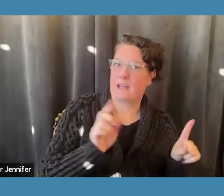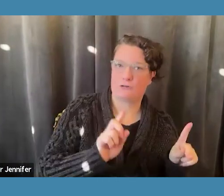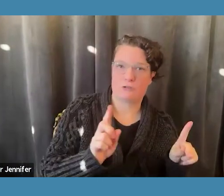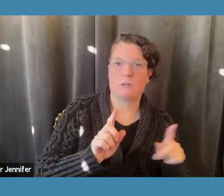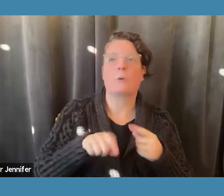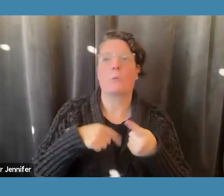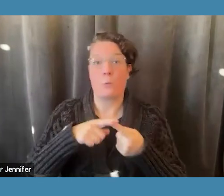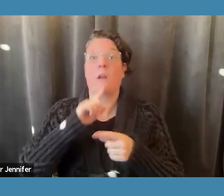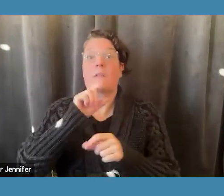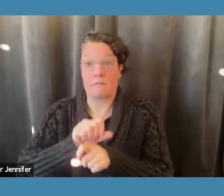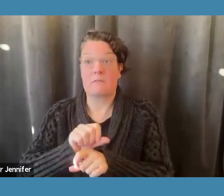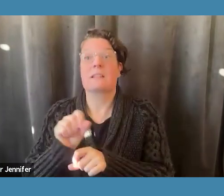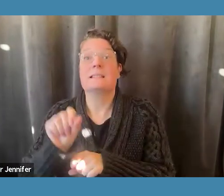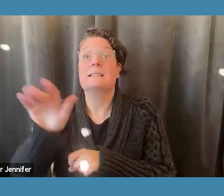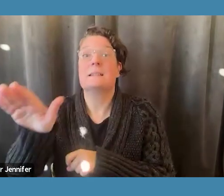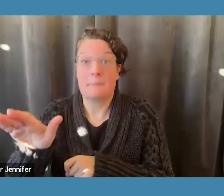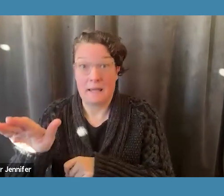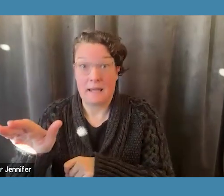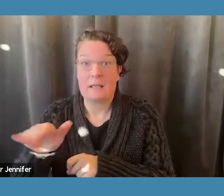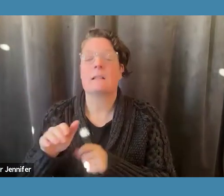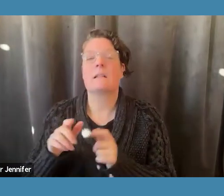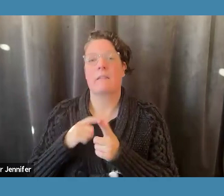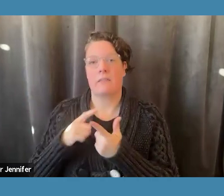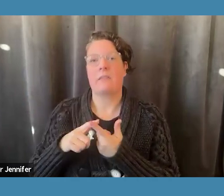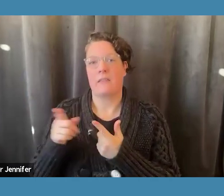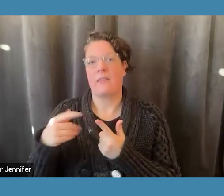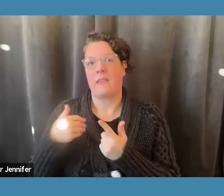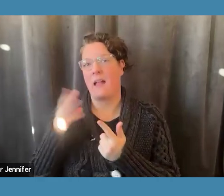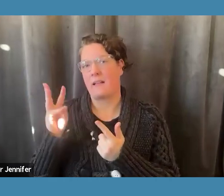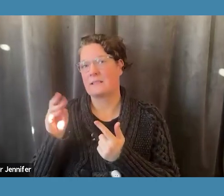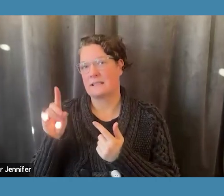and submitted, they have 60 days to make their decision.